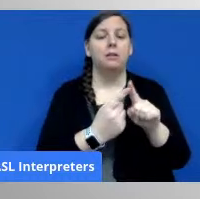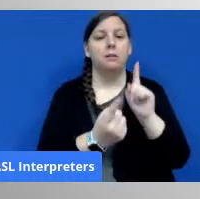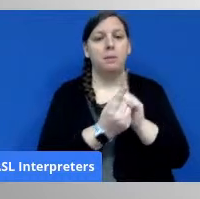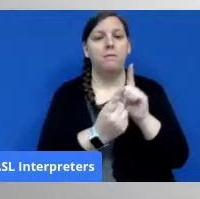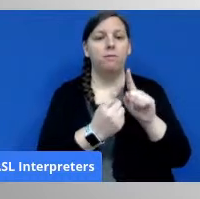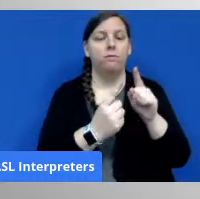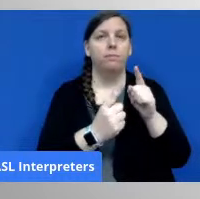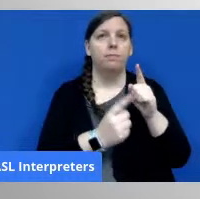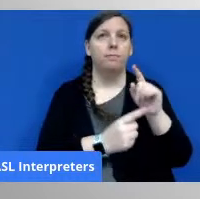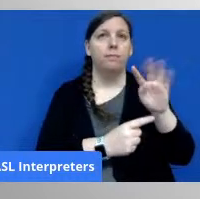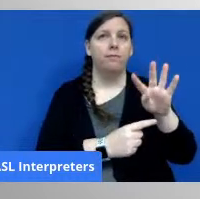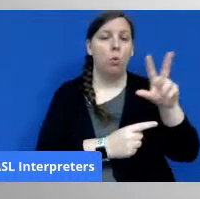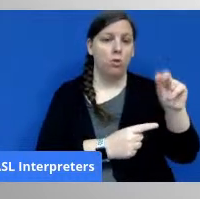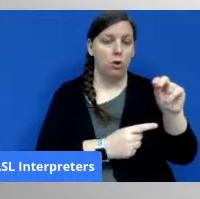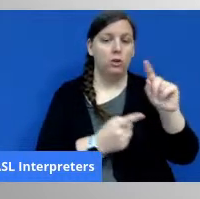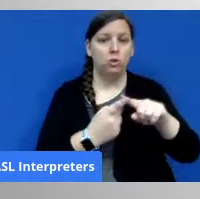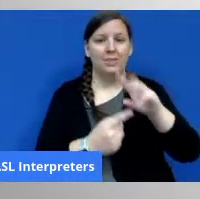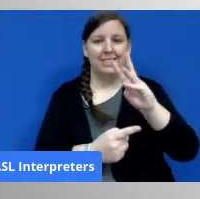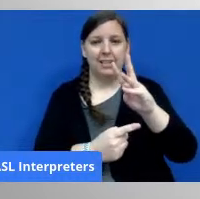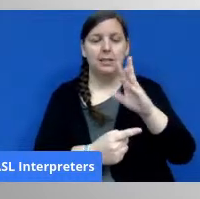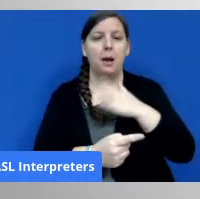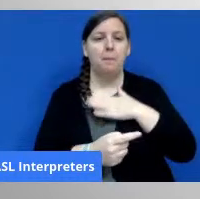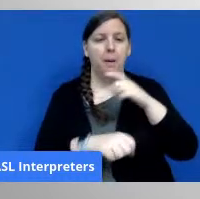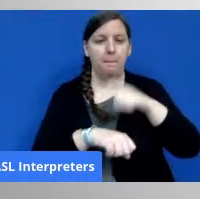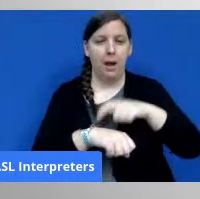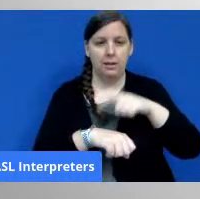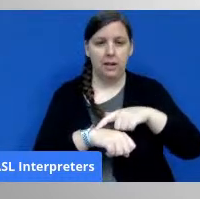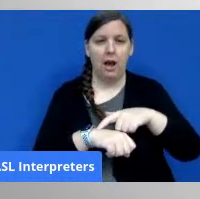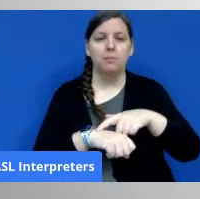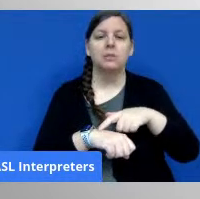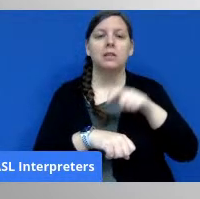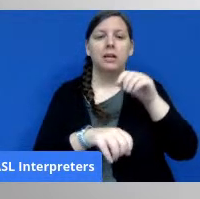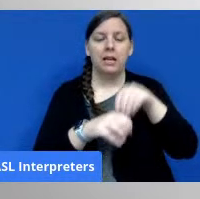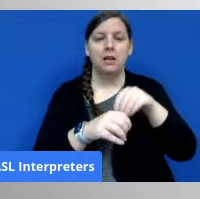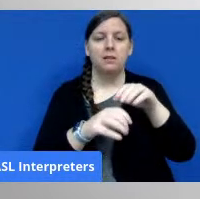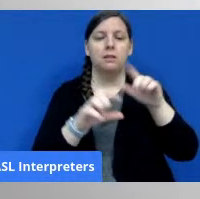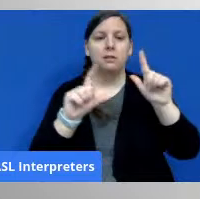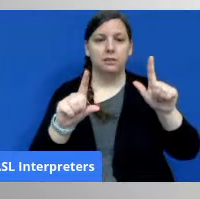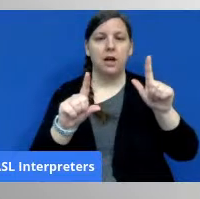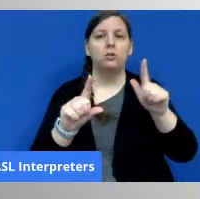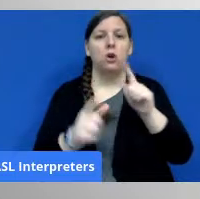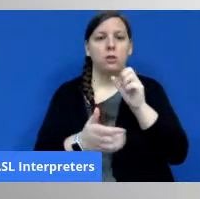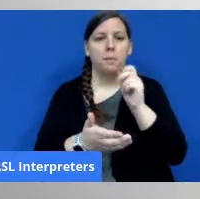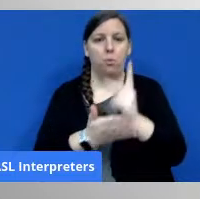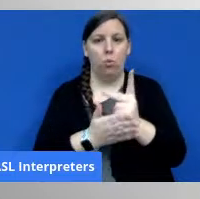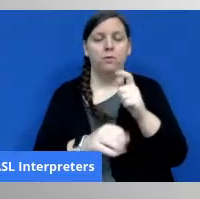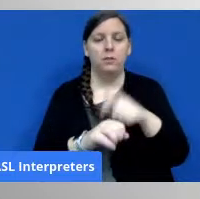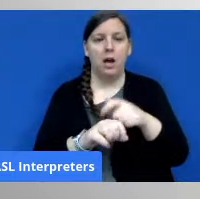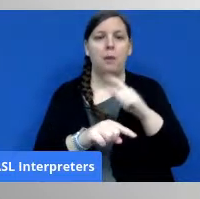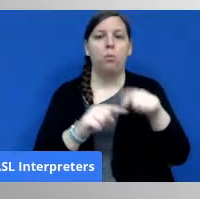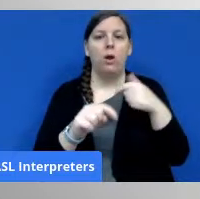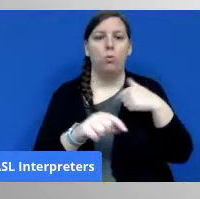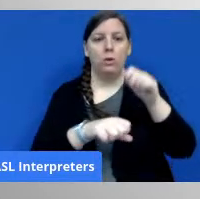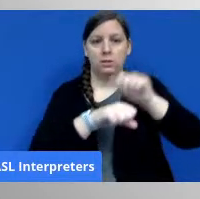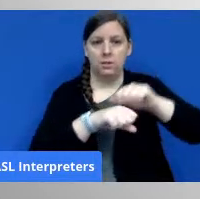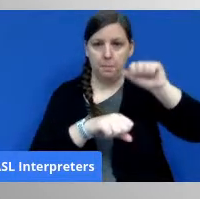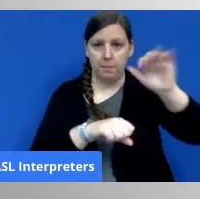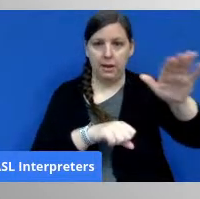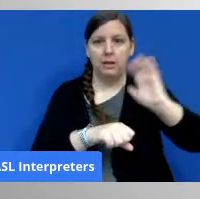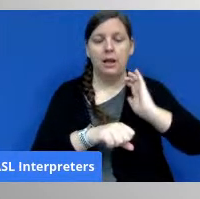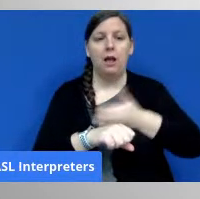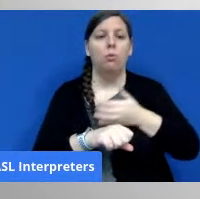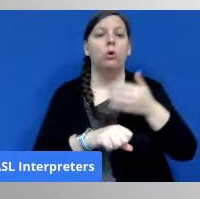day. But the times that I have listed in the slides are the approved times when we submitted our grant application to Godot.